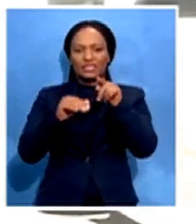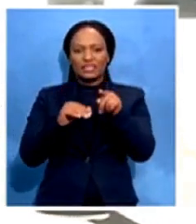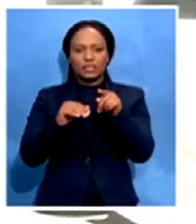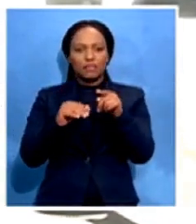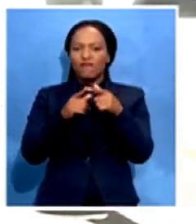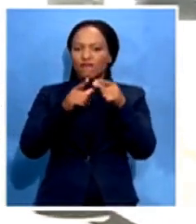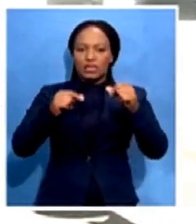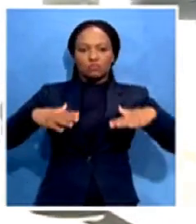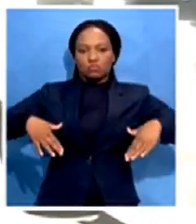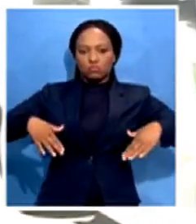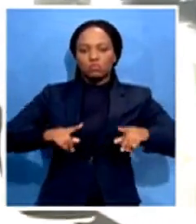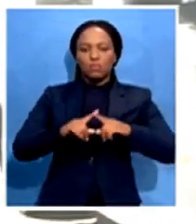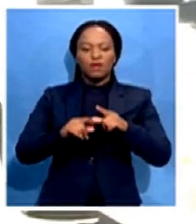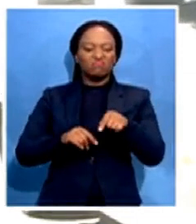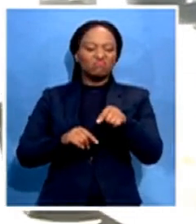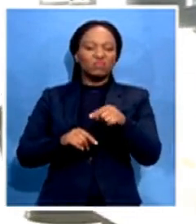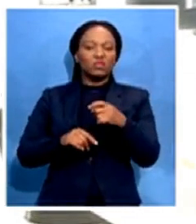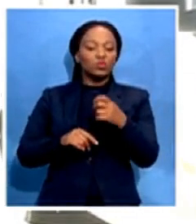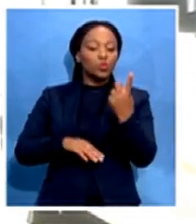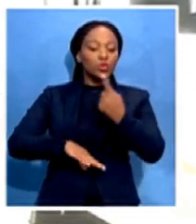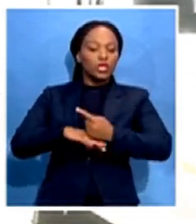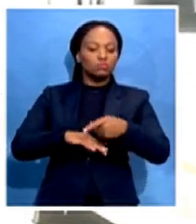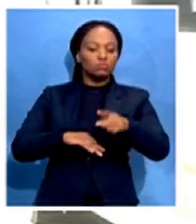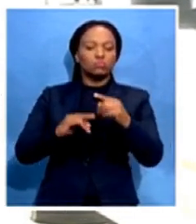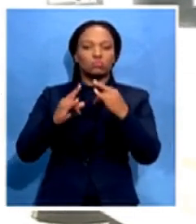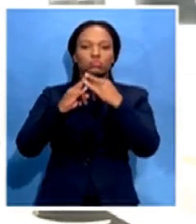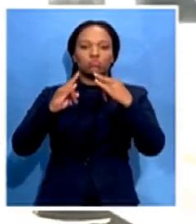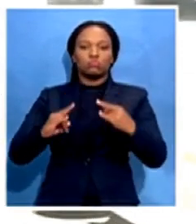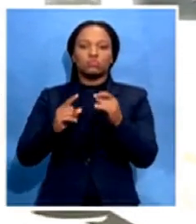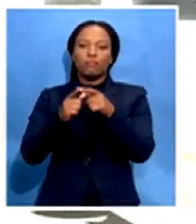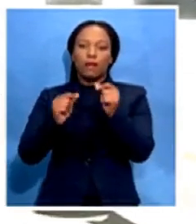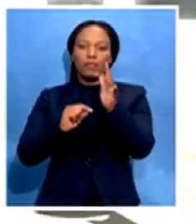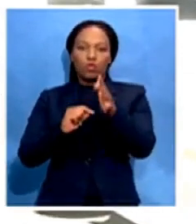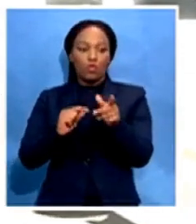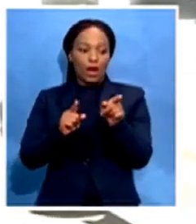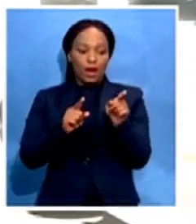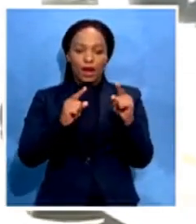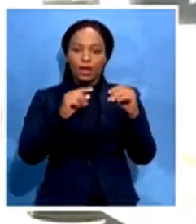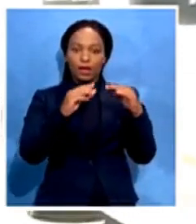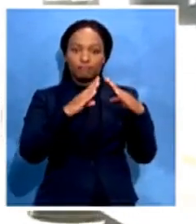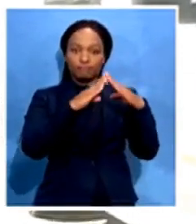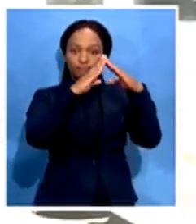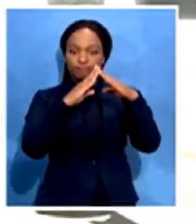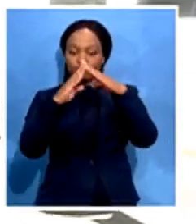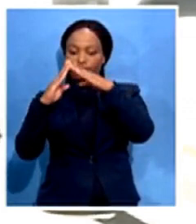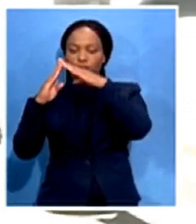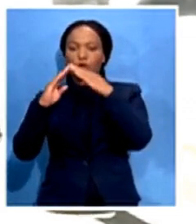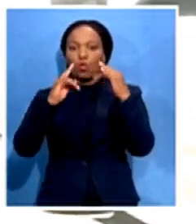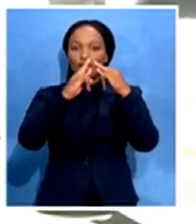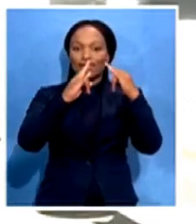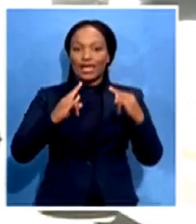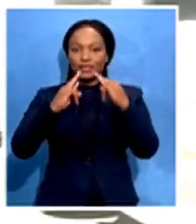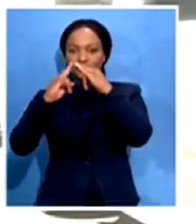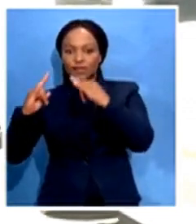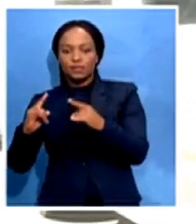2 days. These facilities help us to look after patients and test them, assess